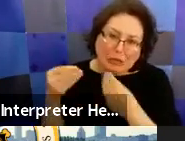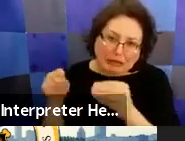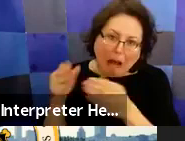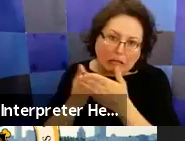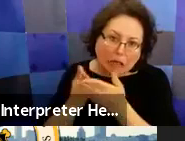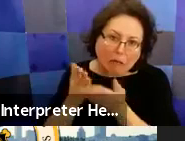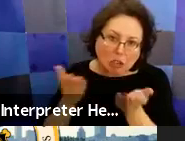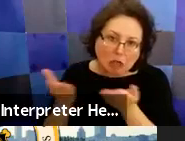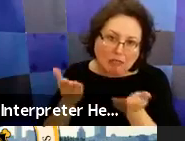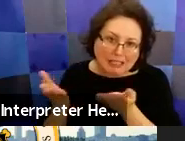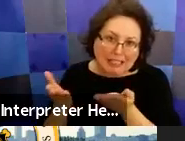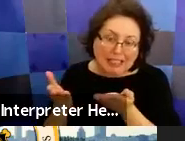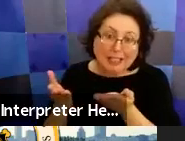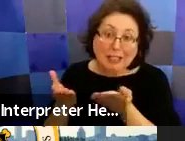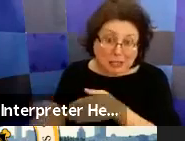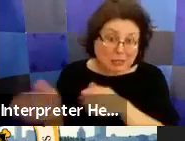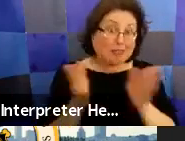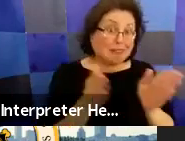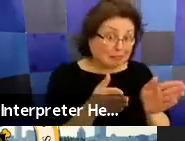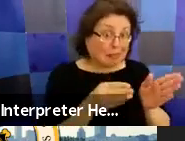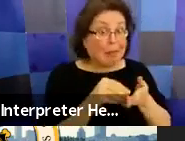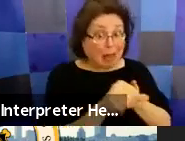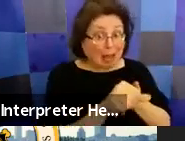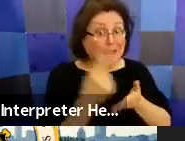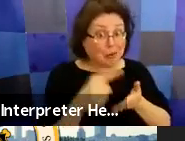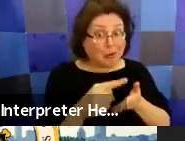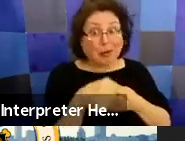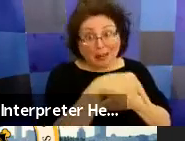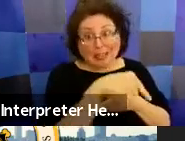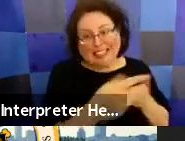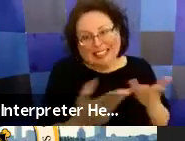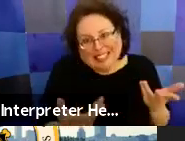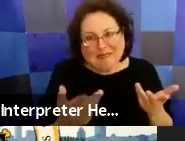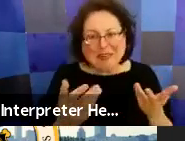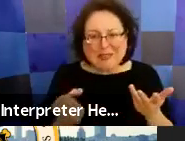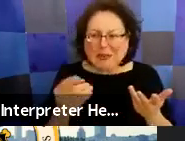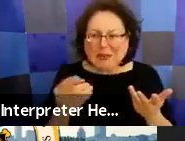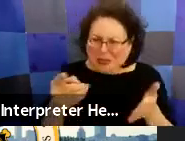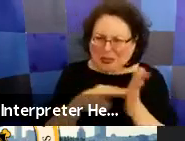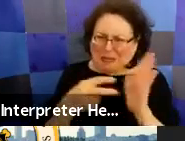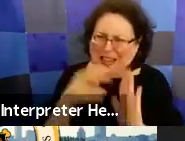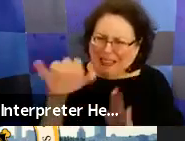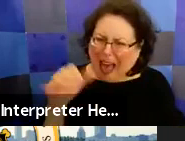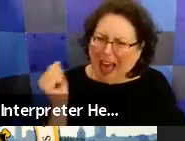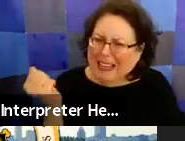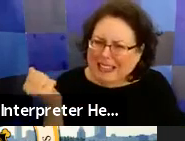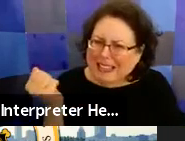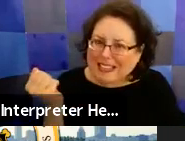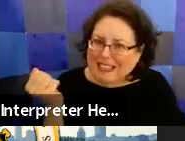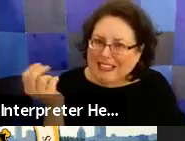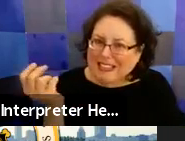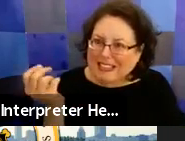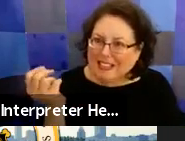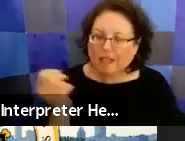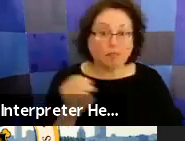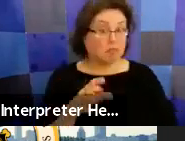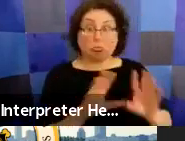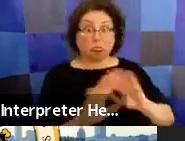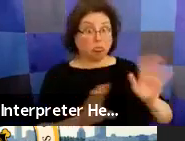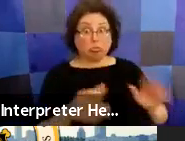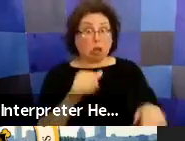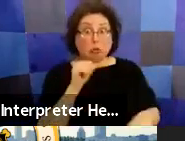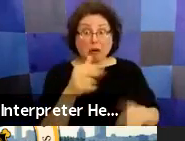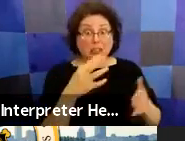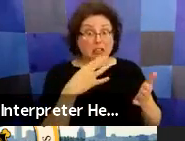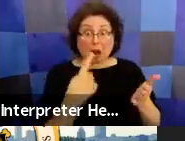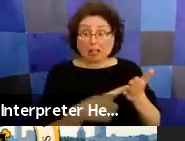to, you know, keep the company afloat. So are you talking about that, Jam? Like, how can we? I wasn't talking about that. That's really